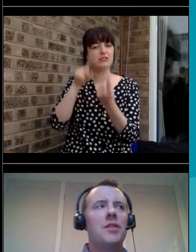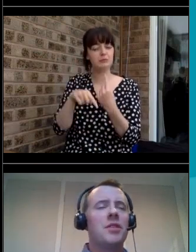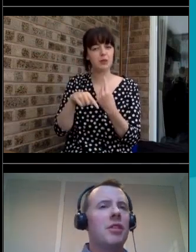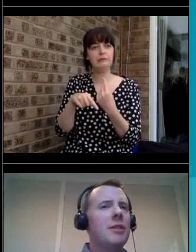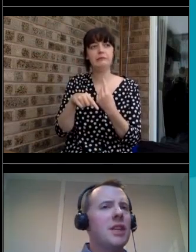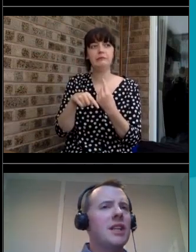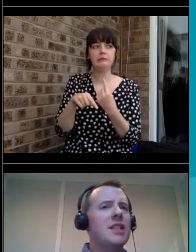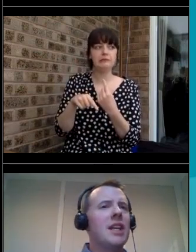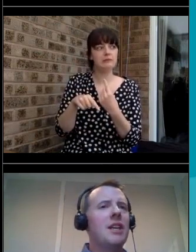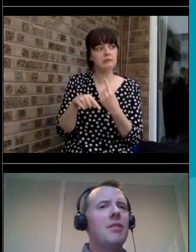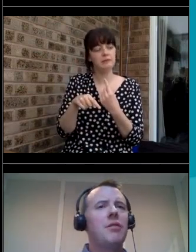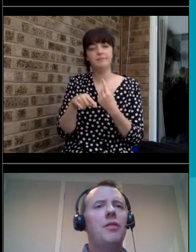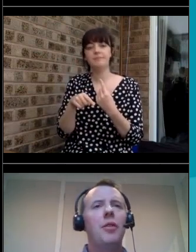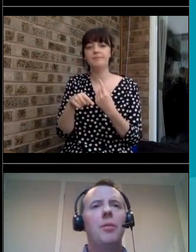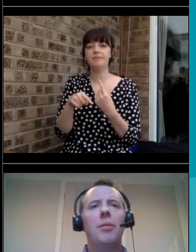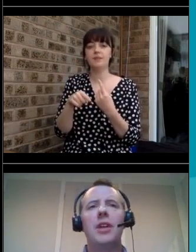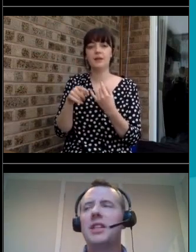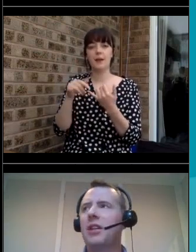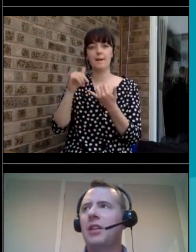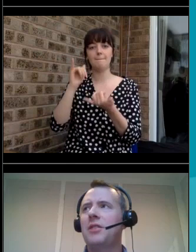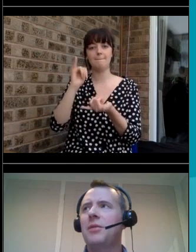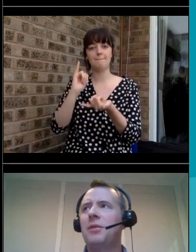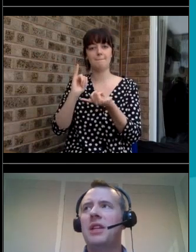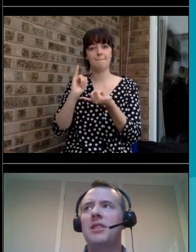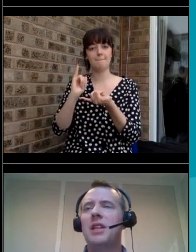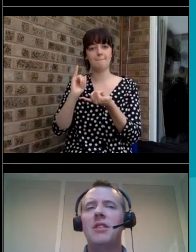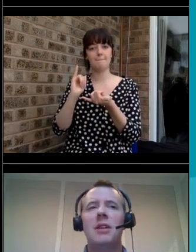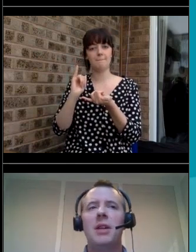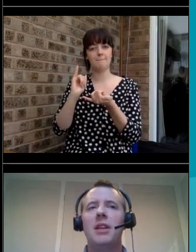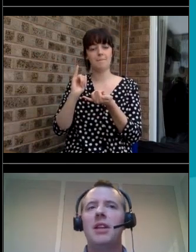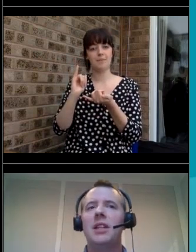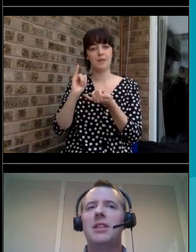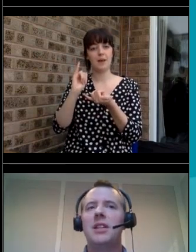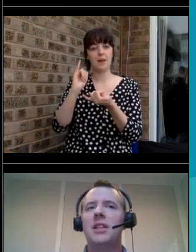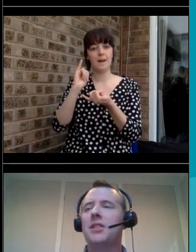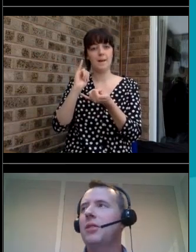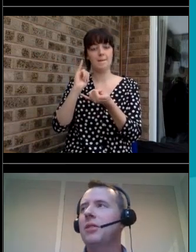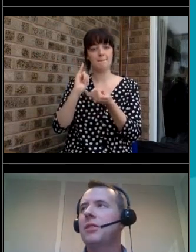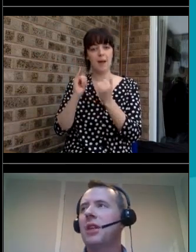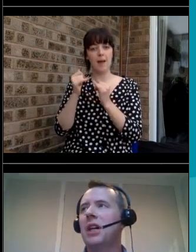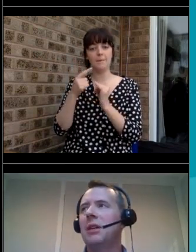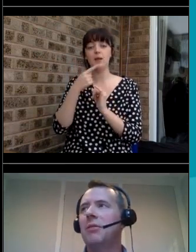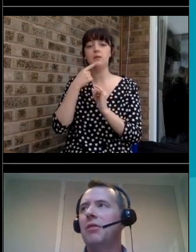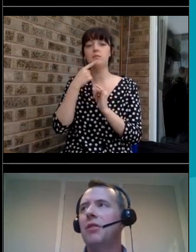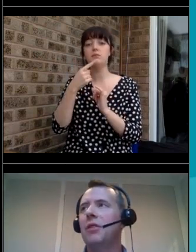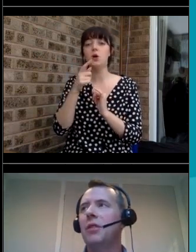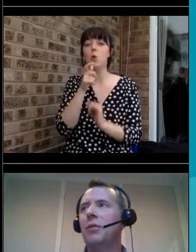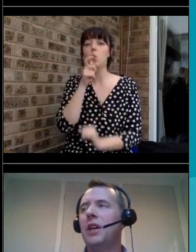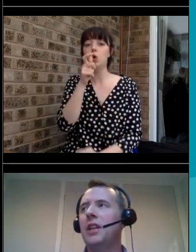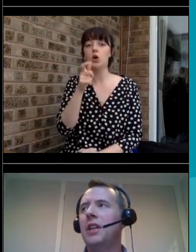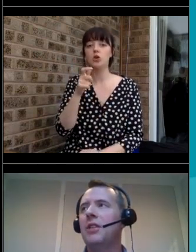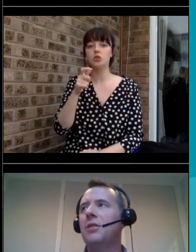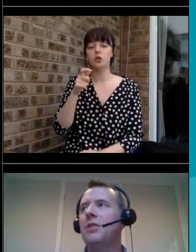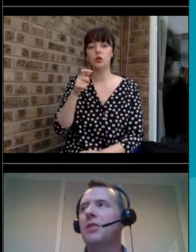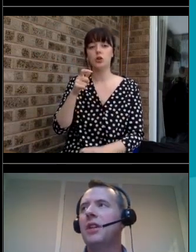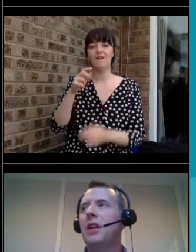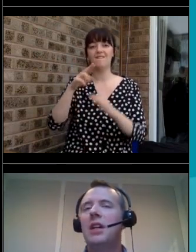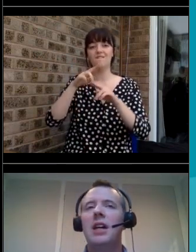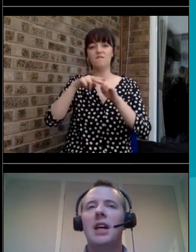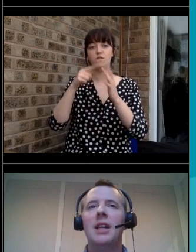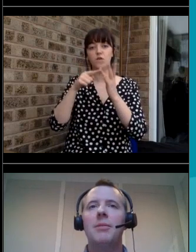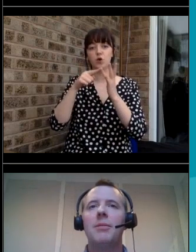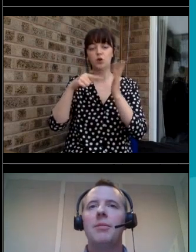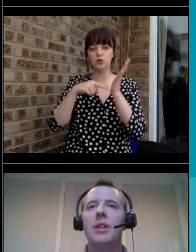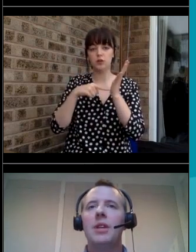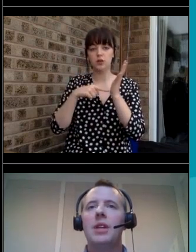Whether if we've described it as a footbridge, that doesn't necessarily mean that it's not for wider use.